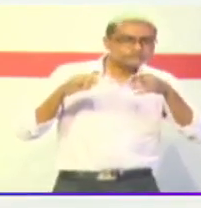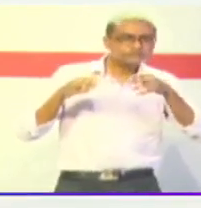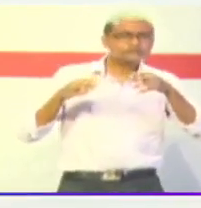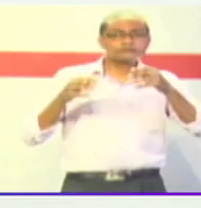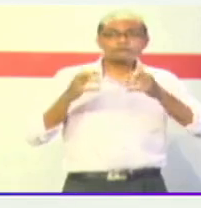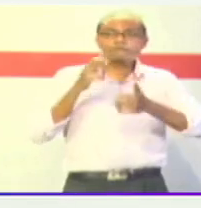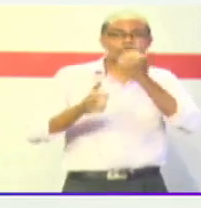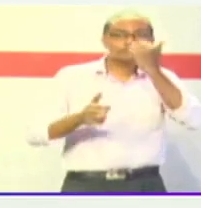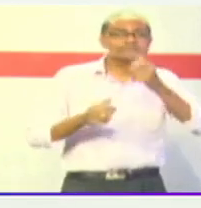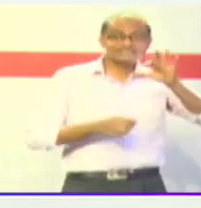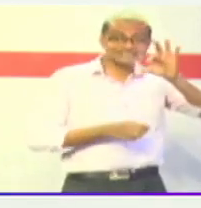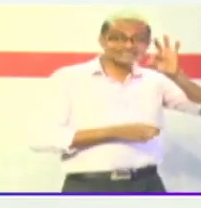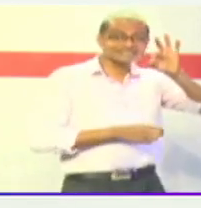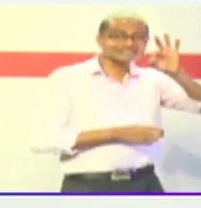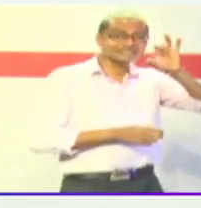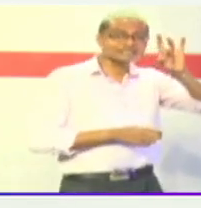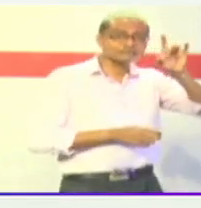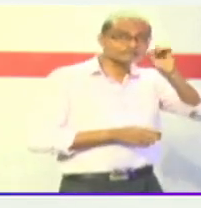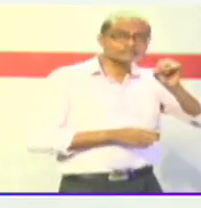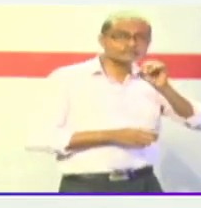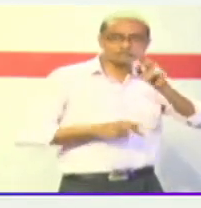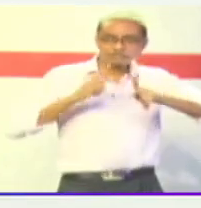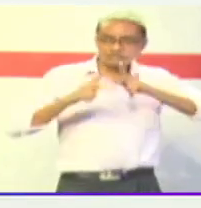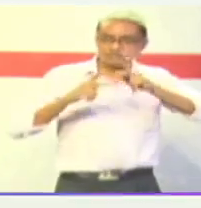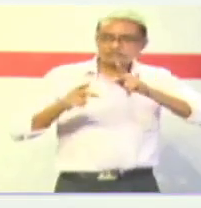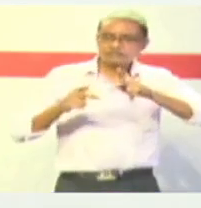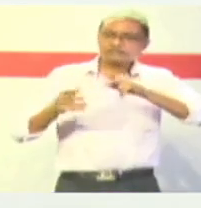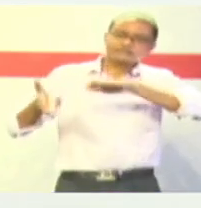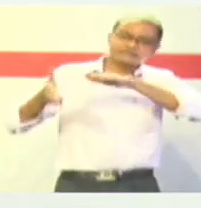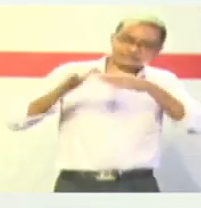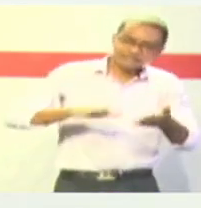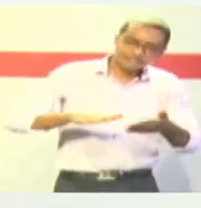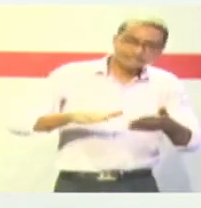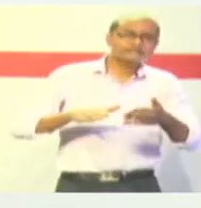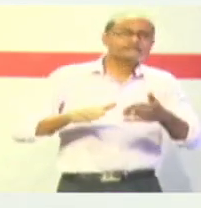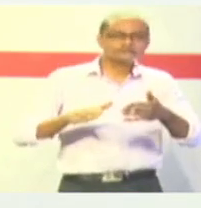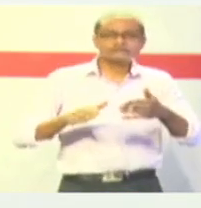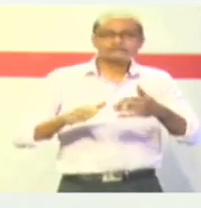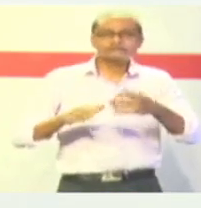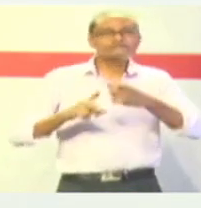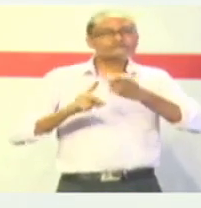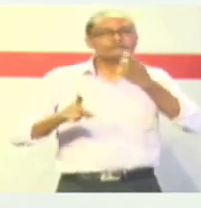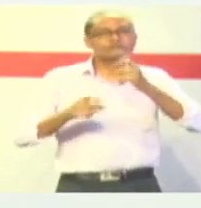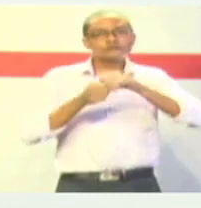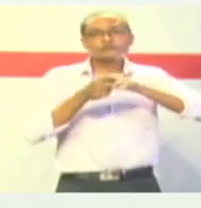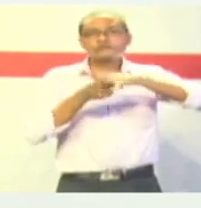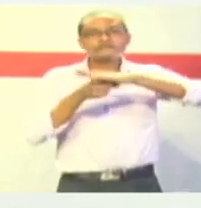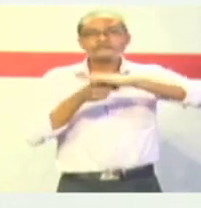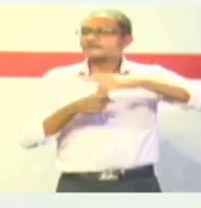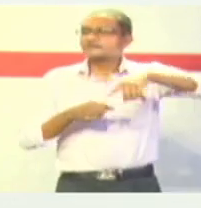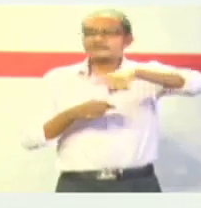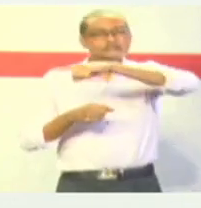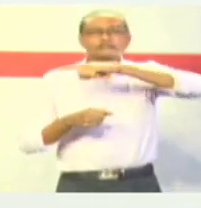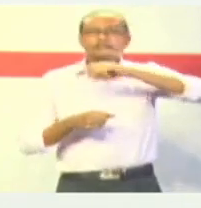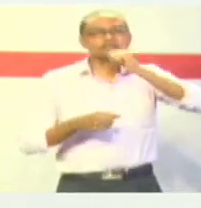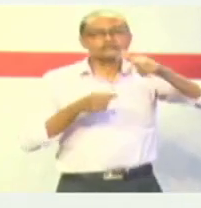people that die from COVID in Trinidad and Tobago has been not fully vaccinated. And the story would have carried